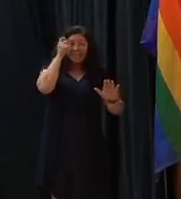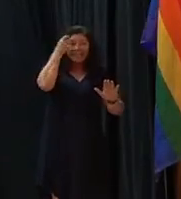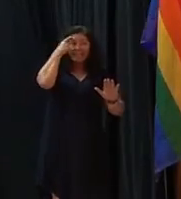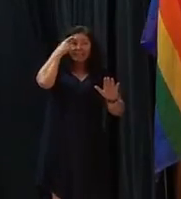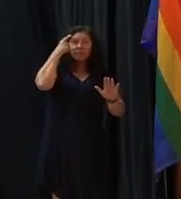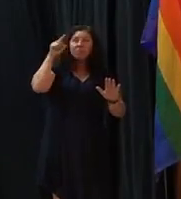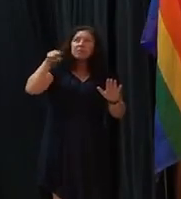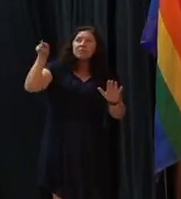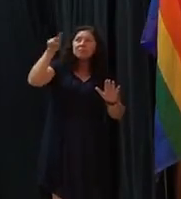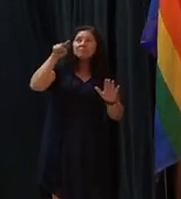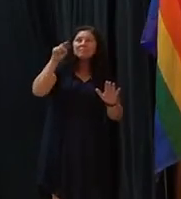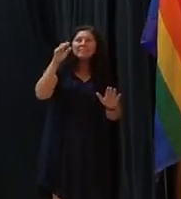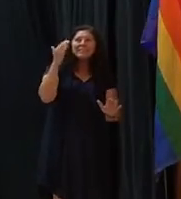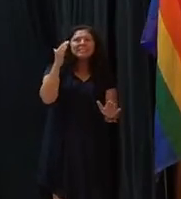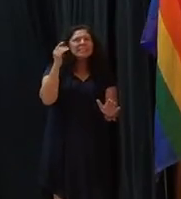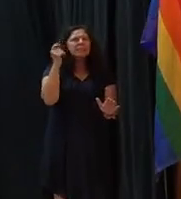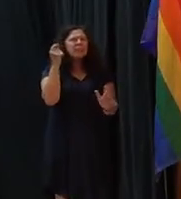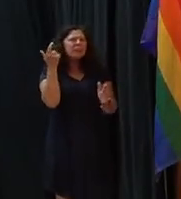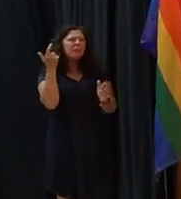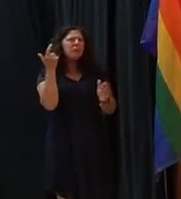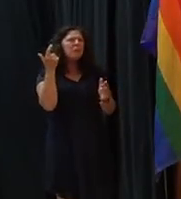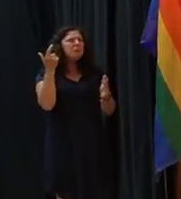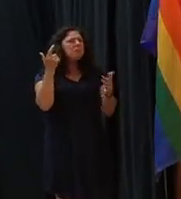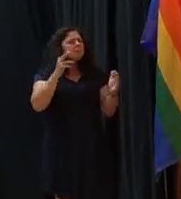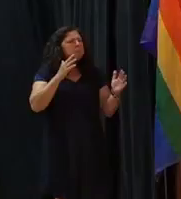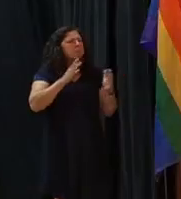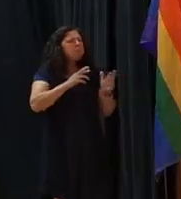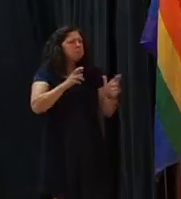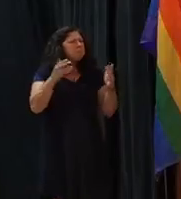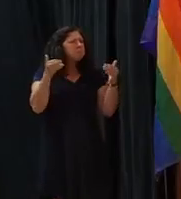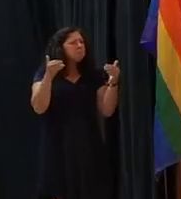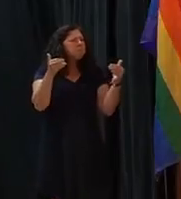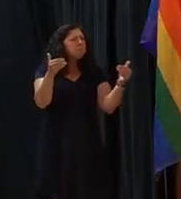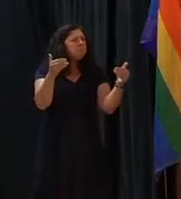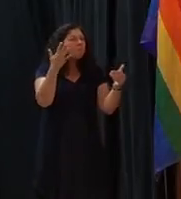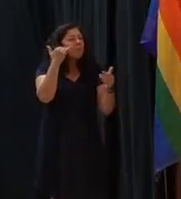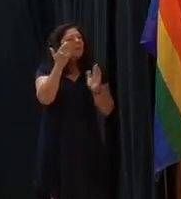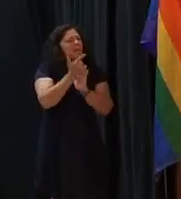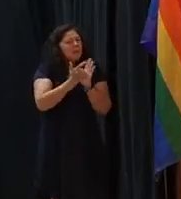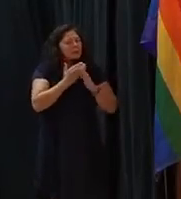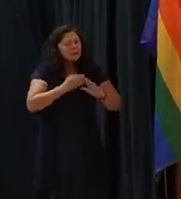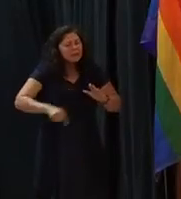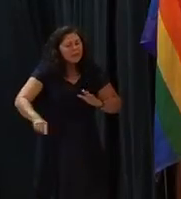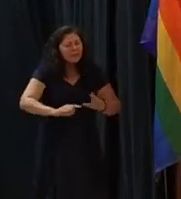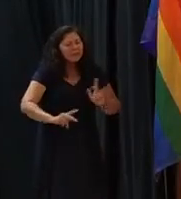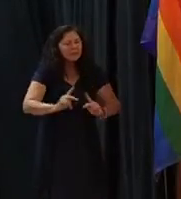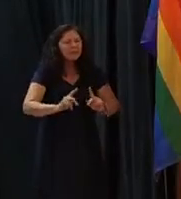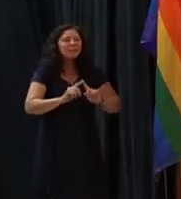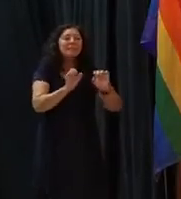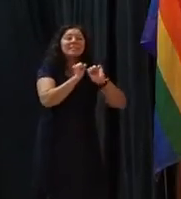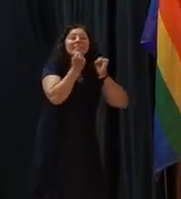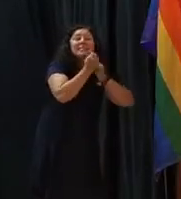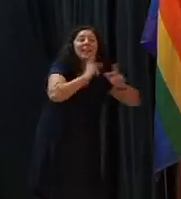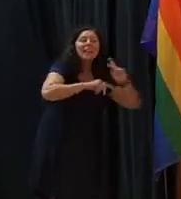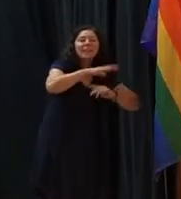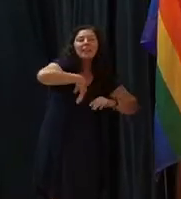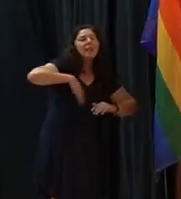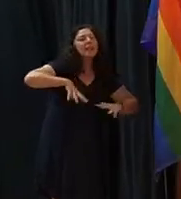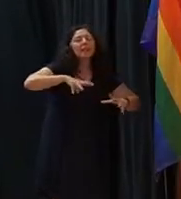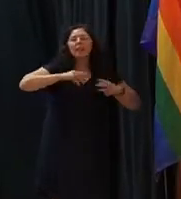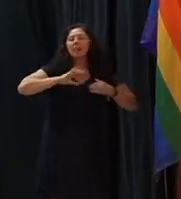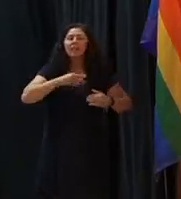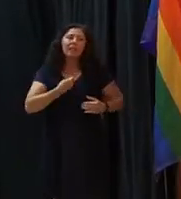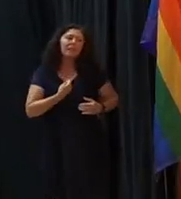ways seems a little bit forward than the society itself, because we have laws protecting them, but the society is yet to accept transgenders